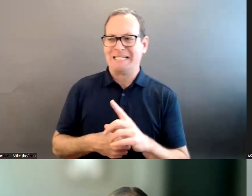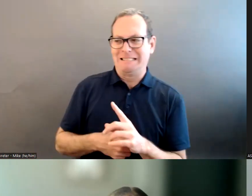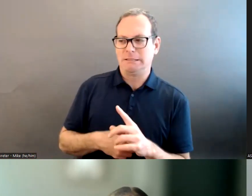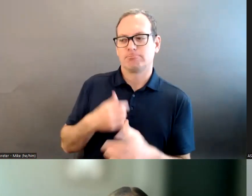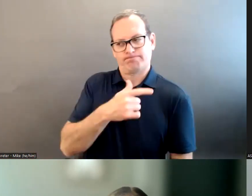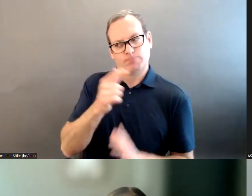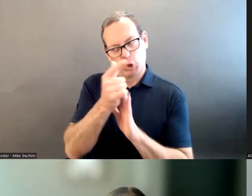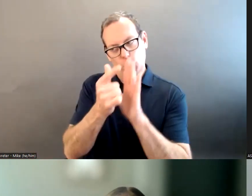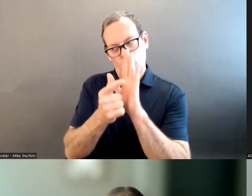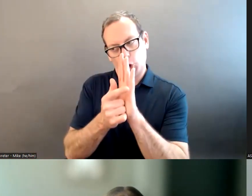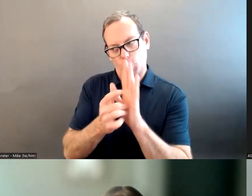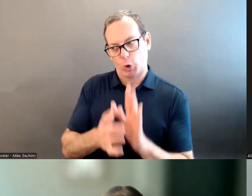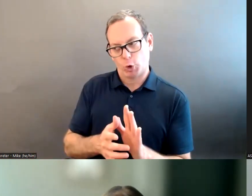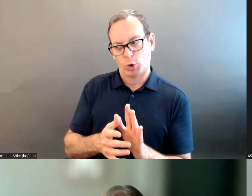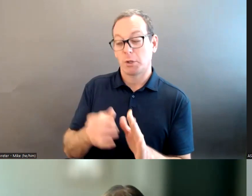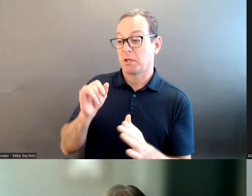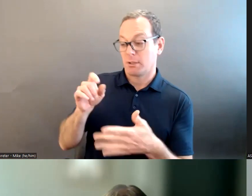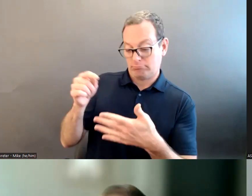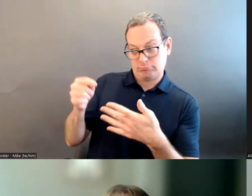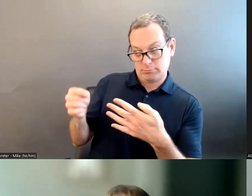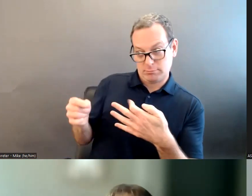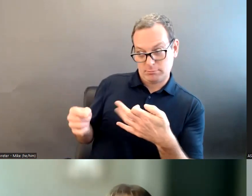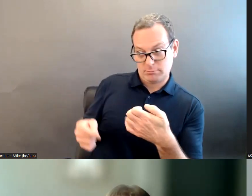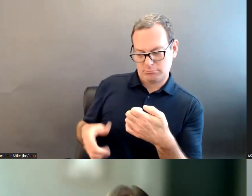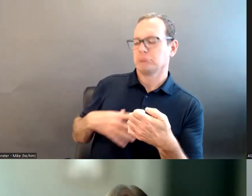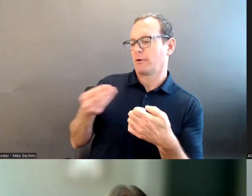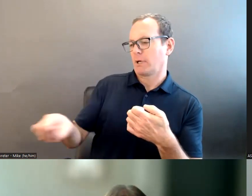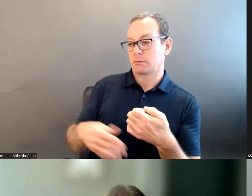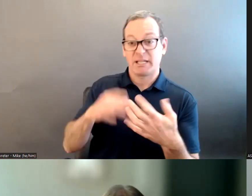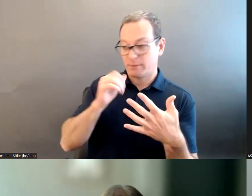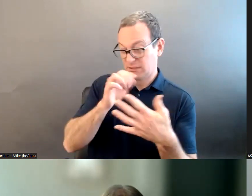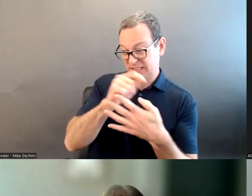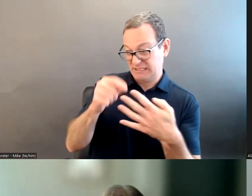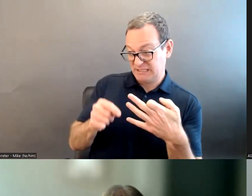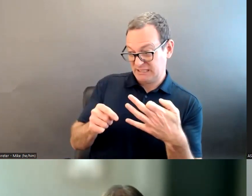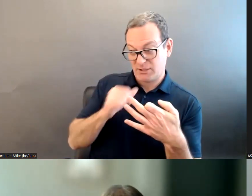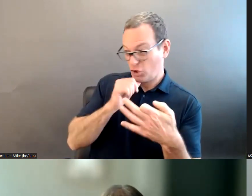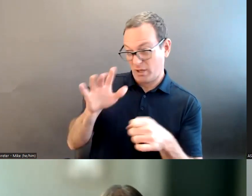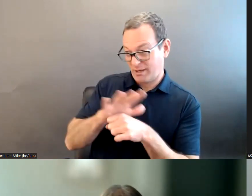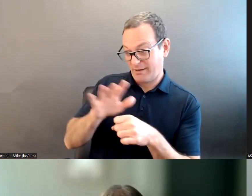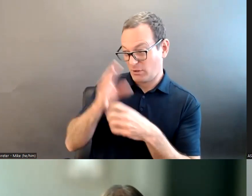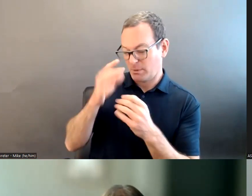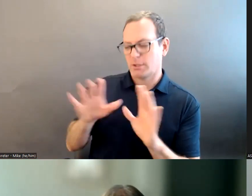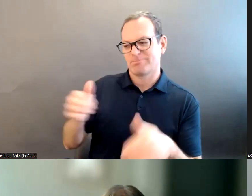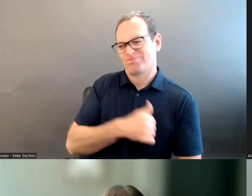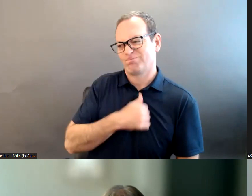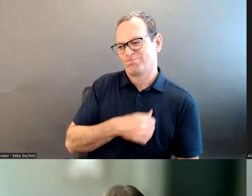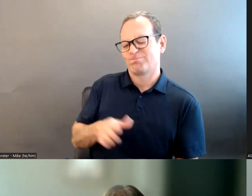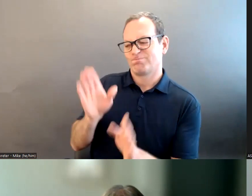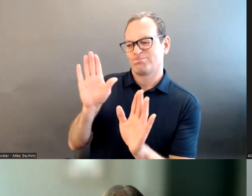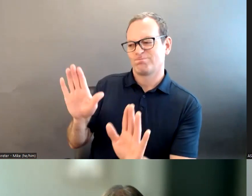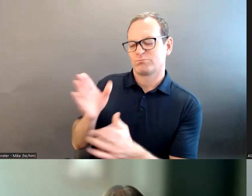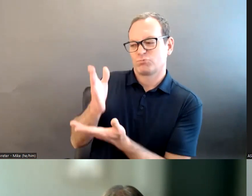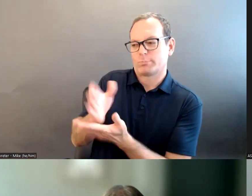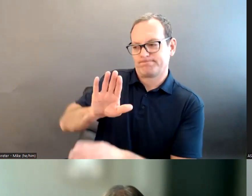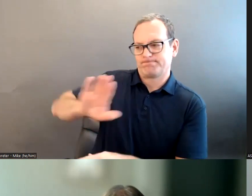lawyer isn't obligated to provide that service. If it's a deeper issue, I mean, issues with lawyers can be reported to the Law